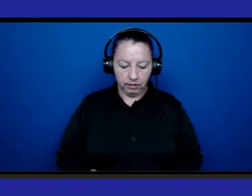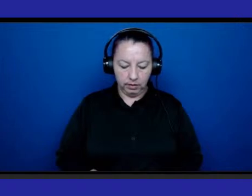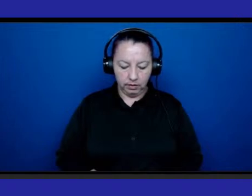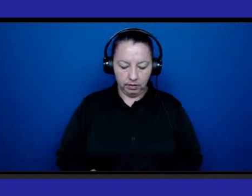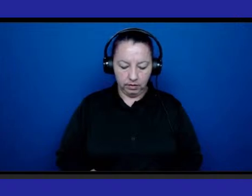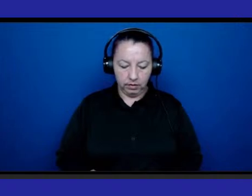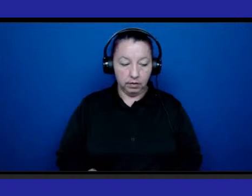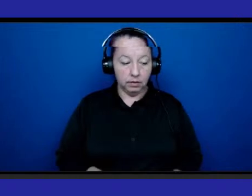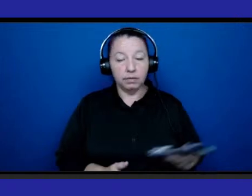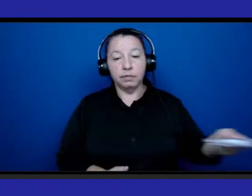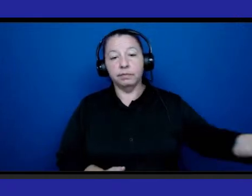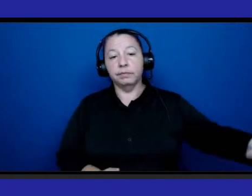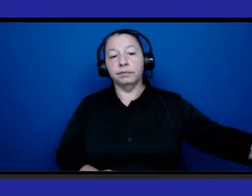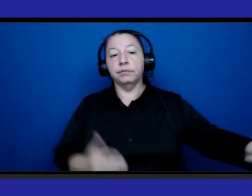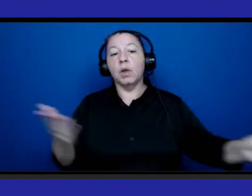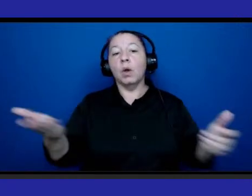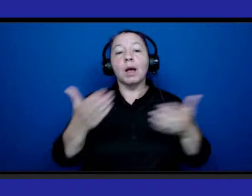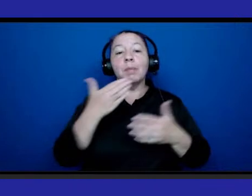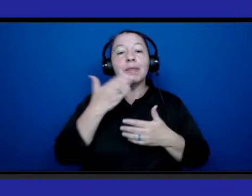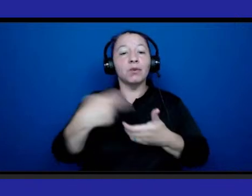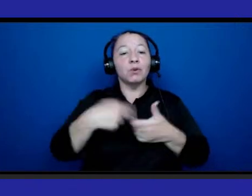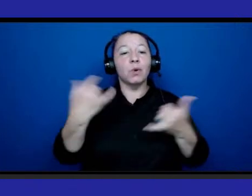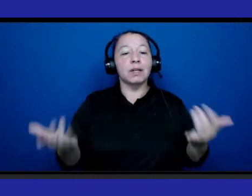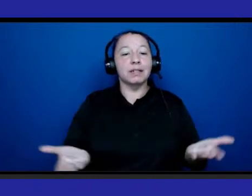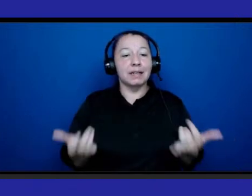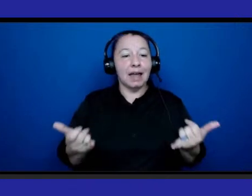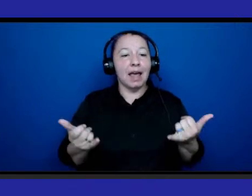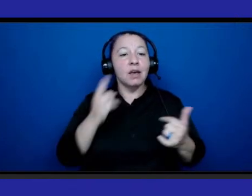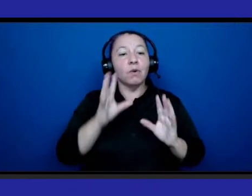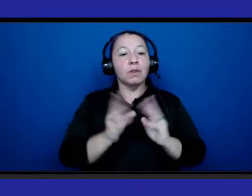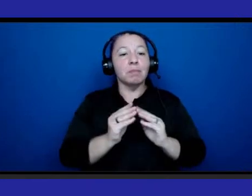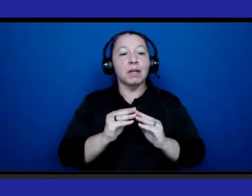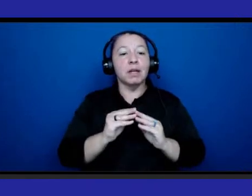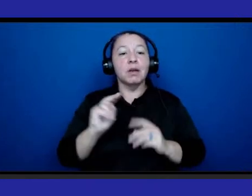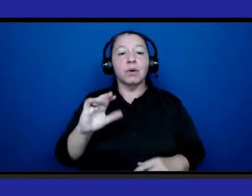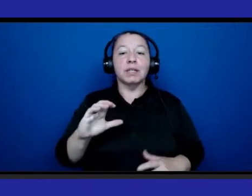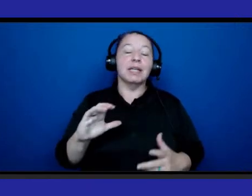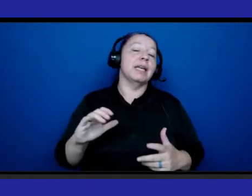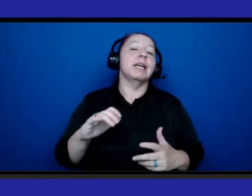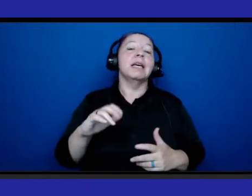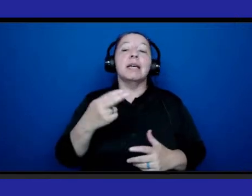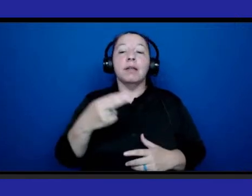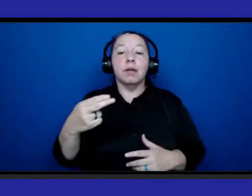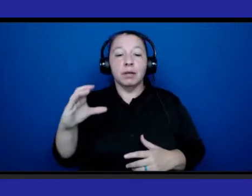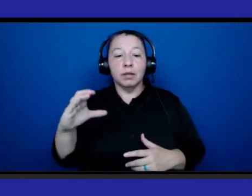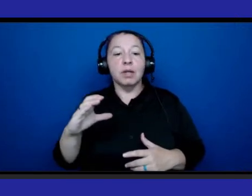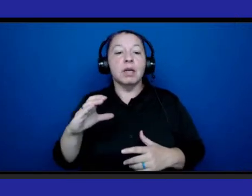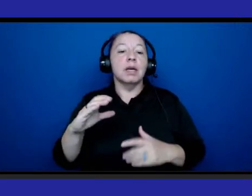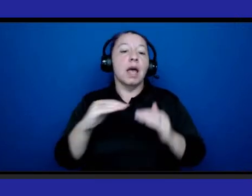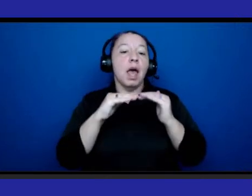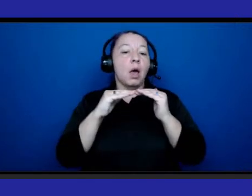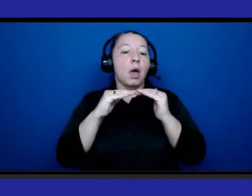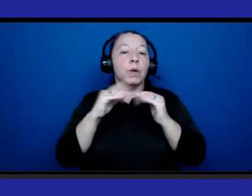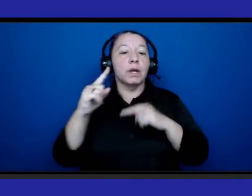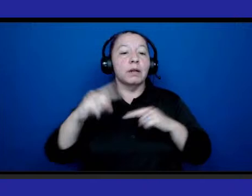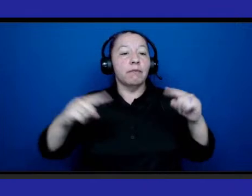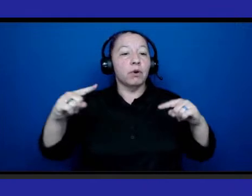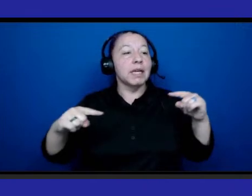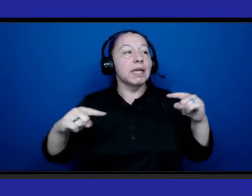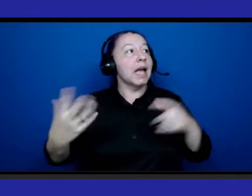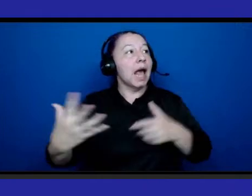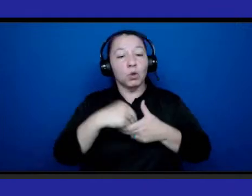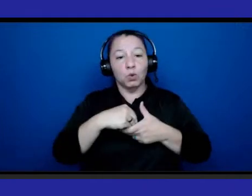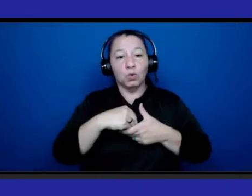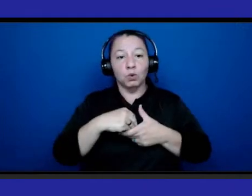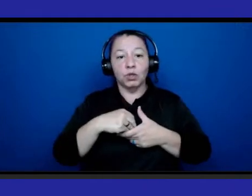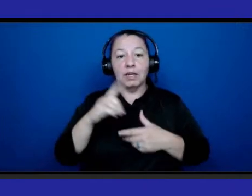Welcome and thank you for joining us today for the meeting of the New York City Health and Hospital Equity, Diversity, and Inclusion Committee.